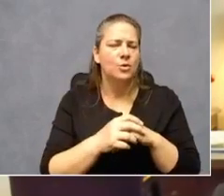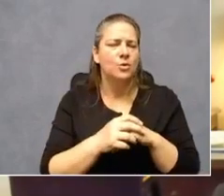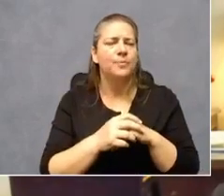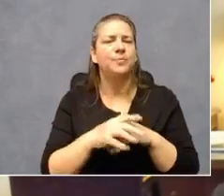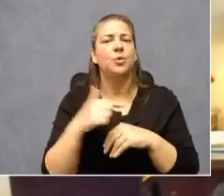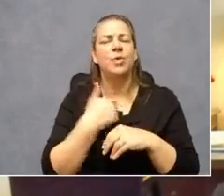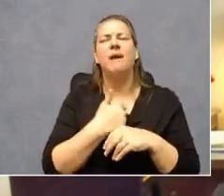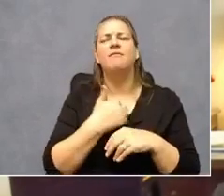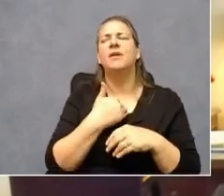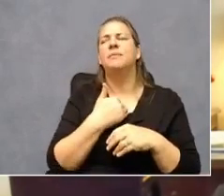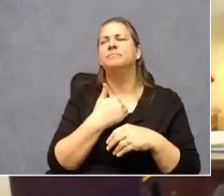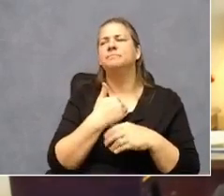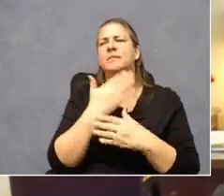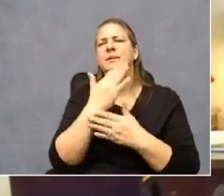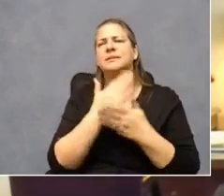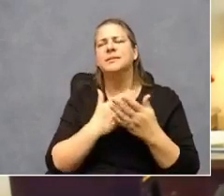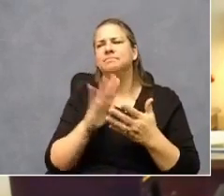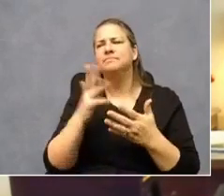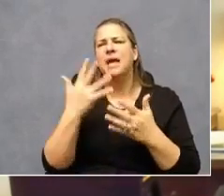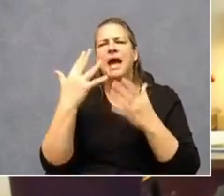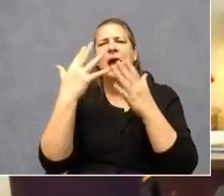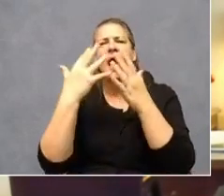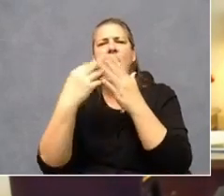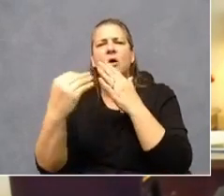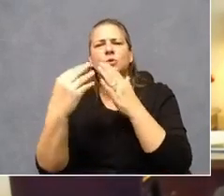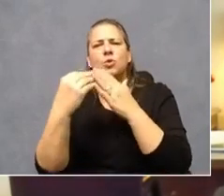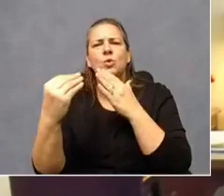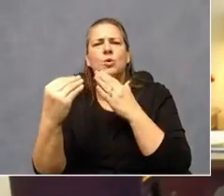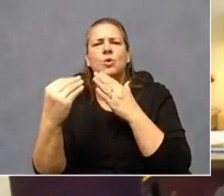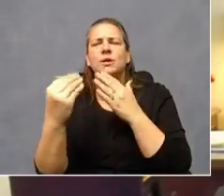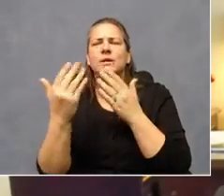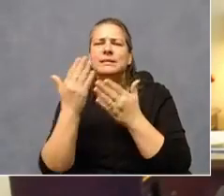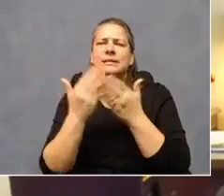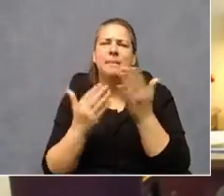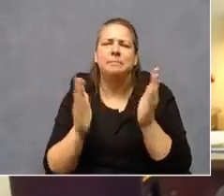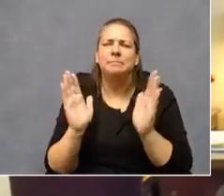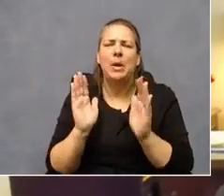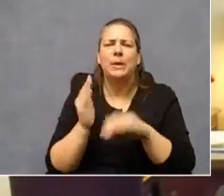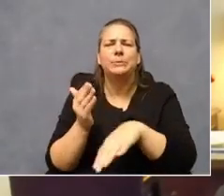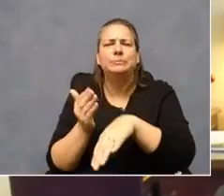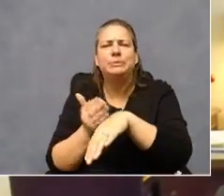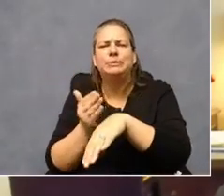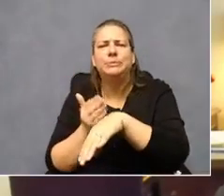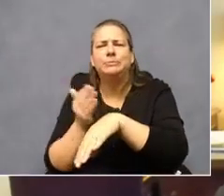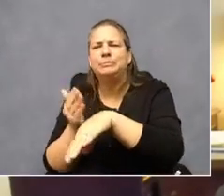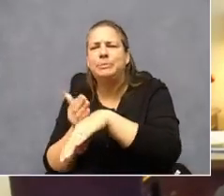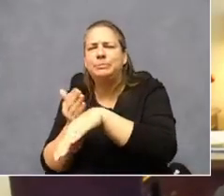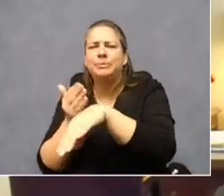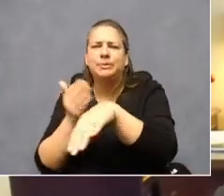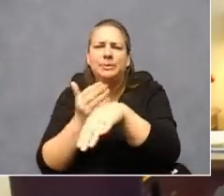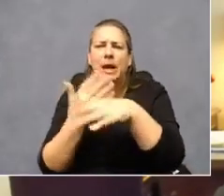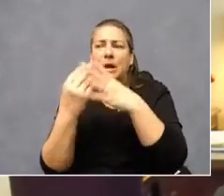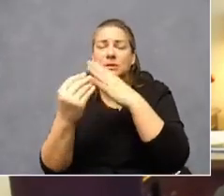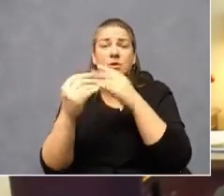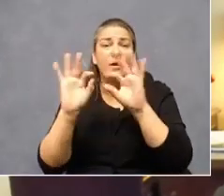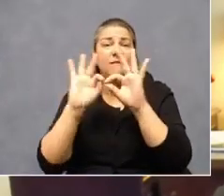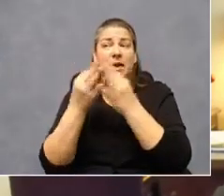places and some very minor construction on outdoor places where families and residents